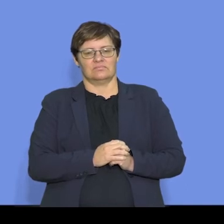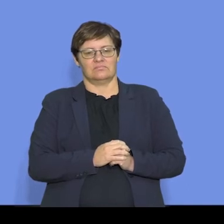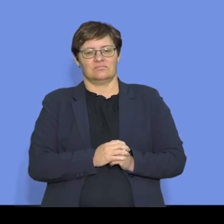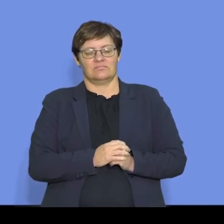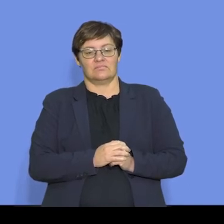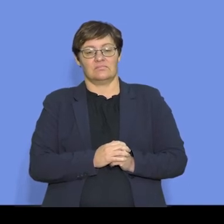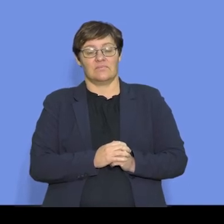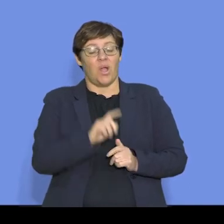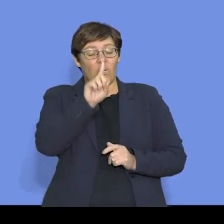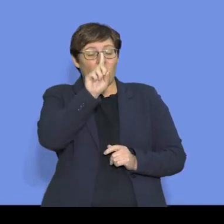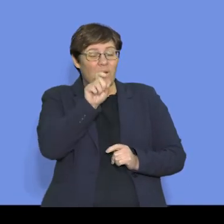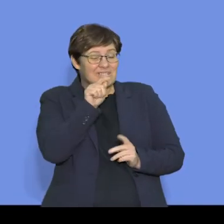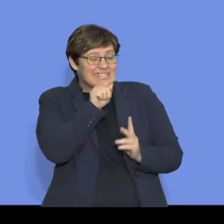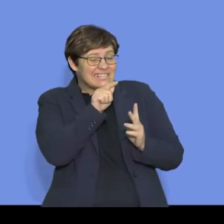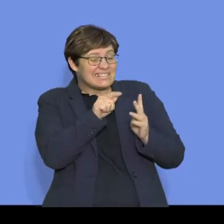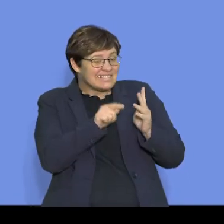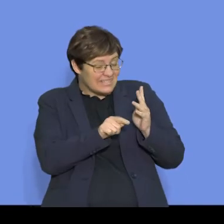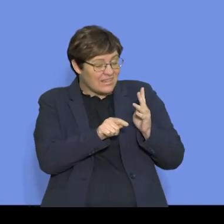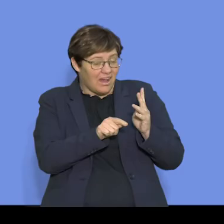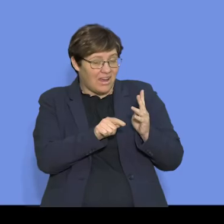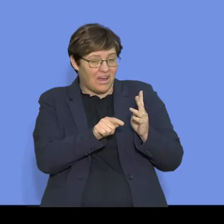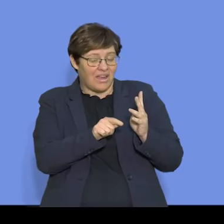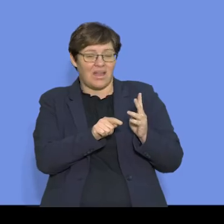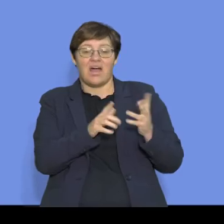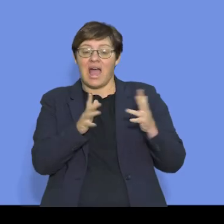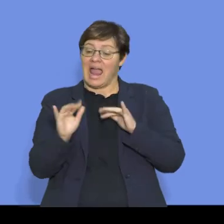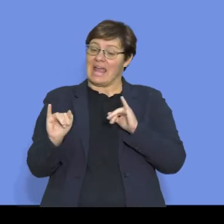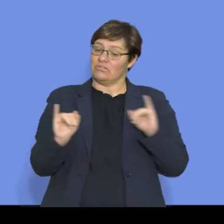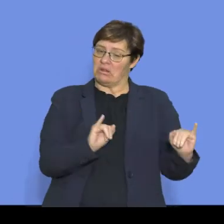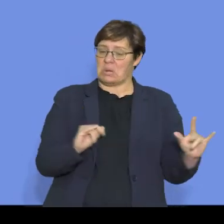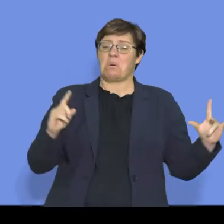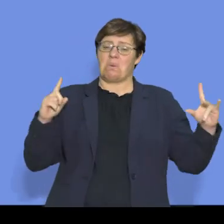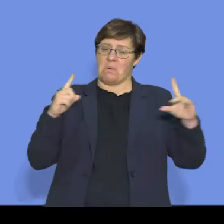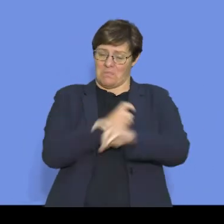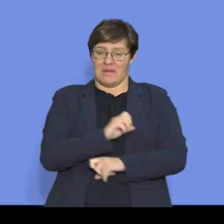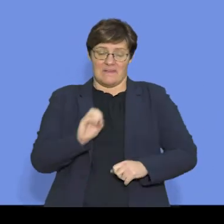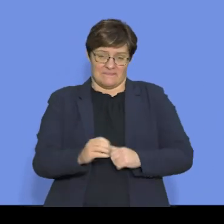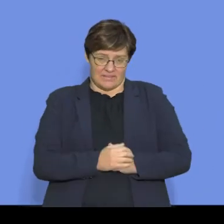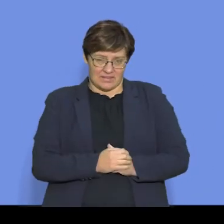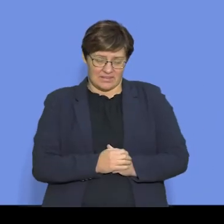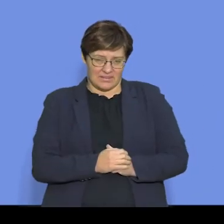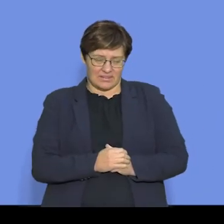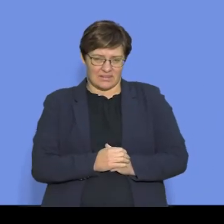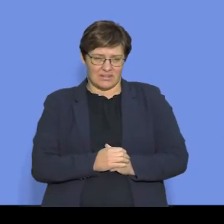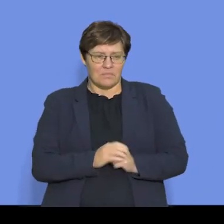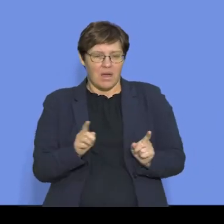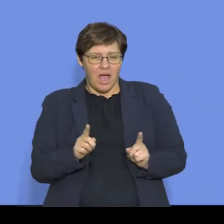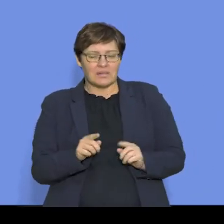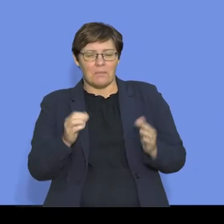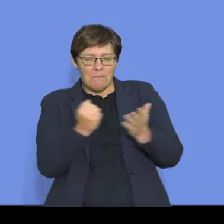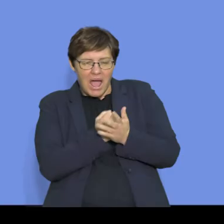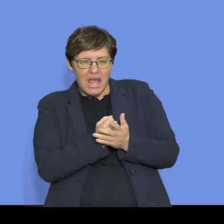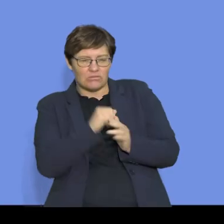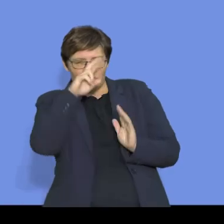Many of these questions have got quite a complicated introduction, but you just need to underline, okay,